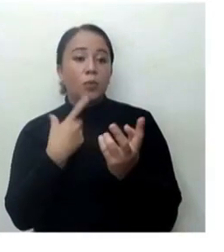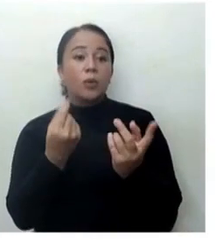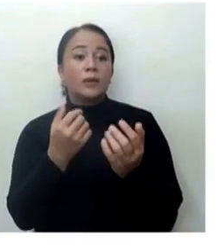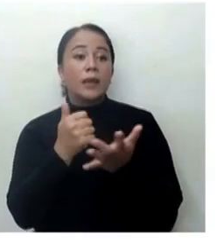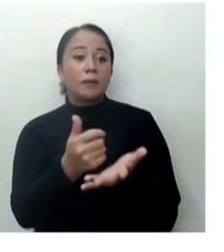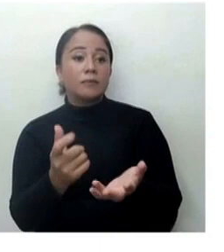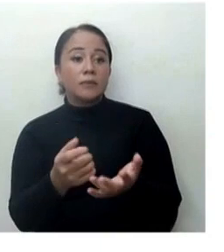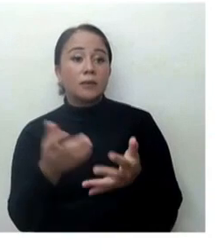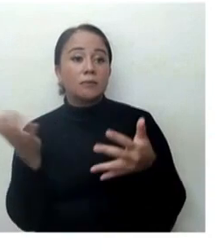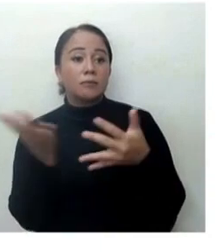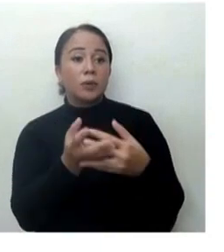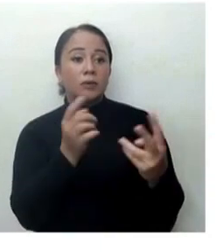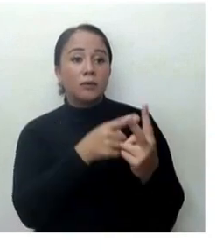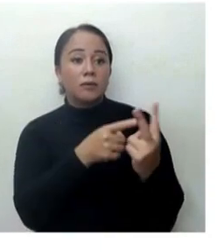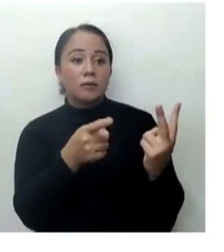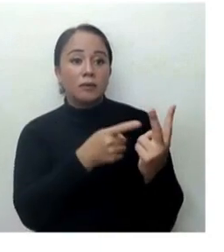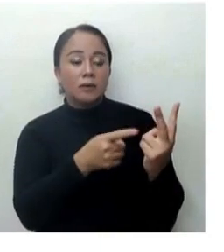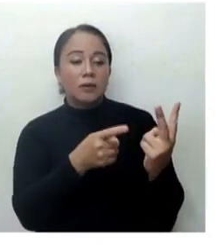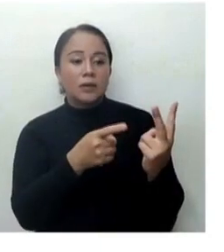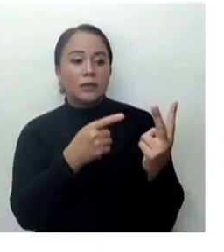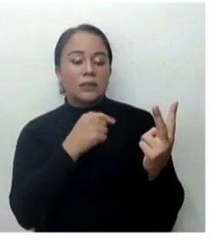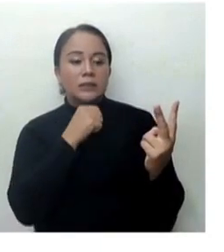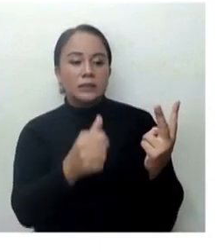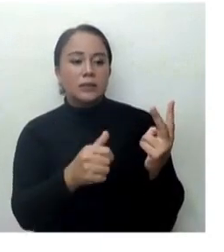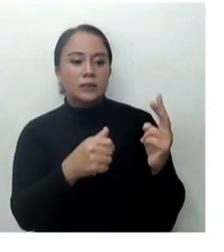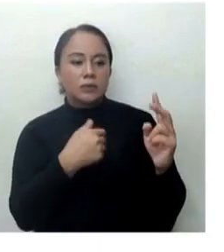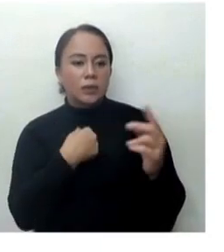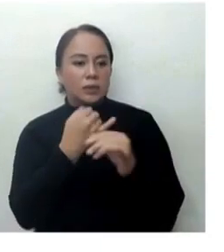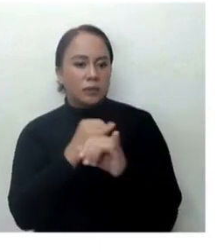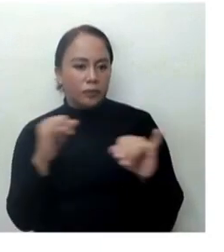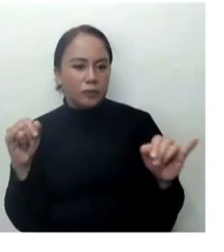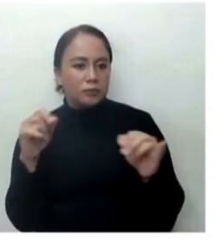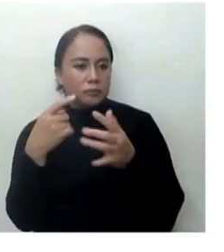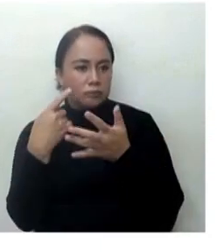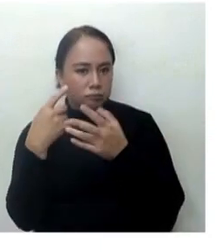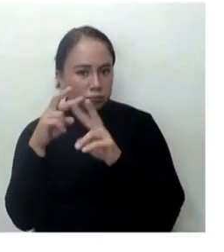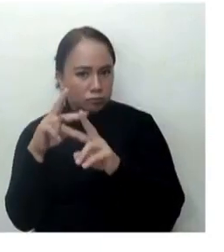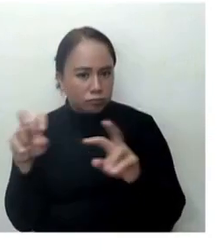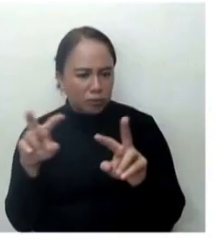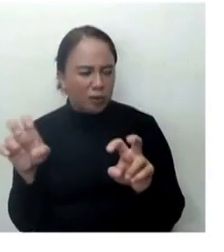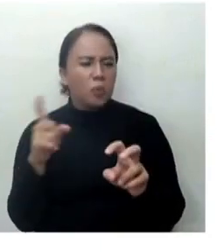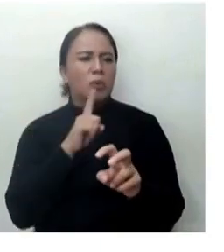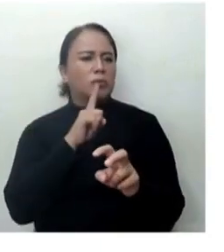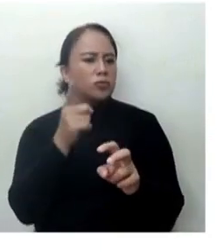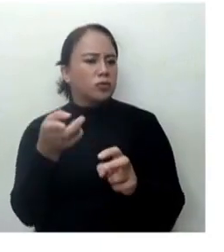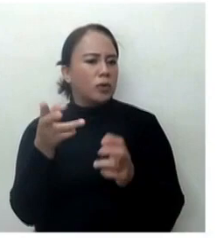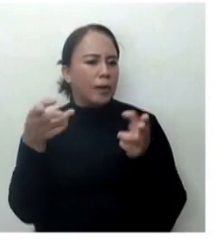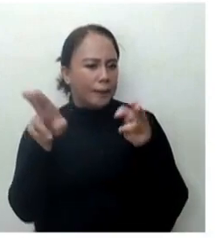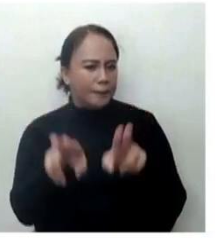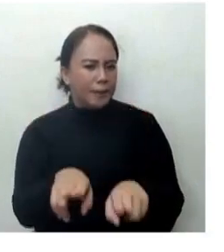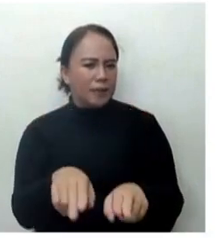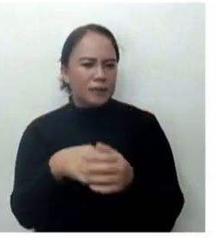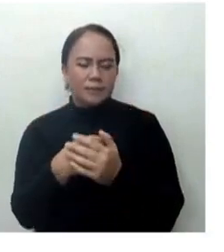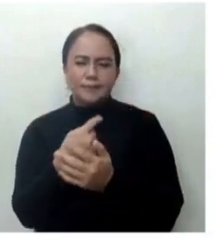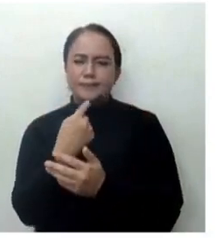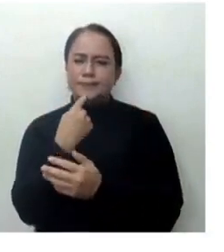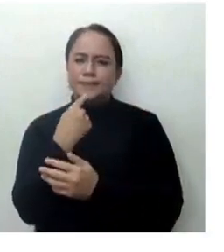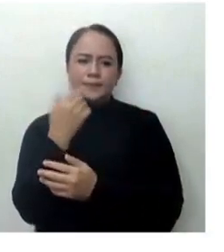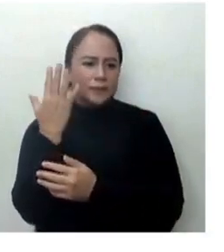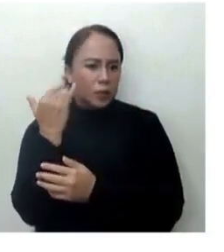against them instead of pursuing an independent investigation as to what really happened. You know, it's disappointing